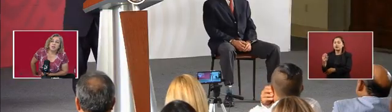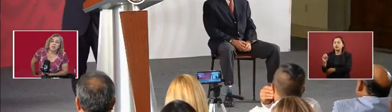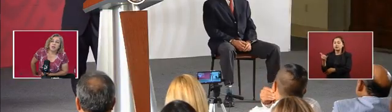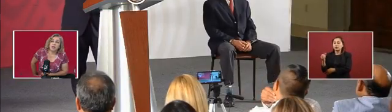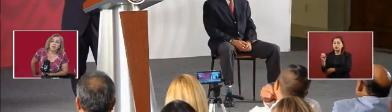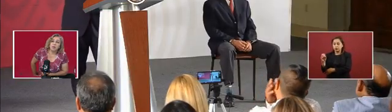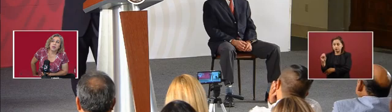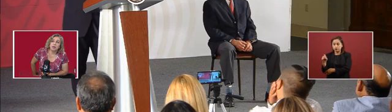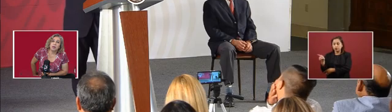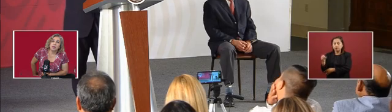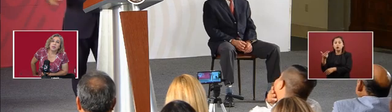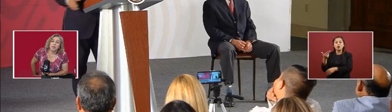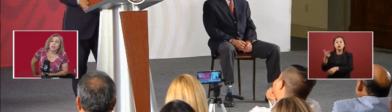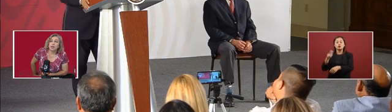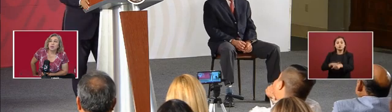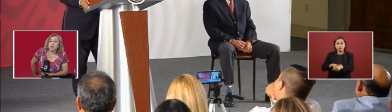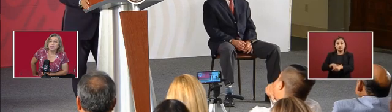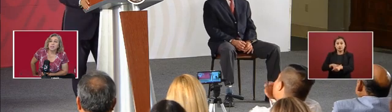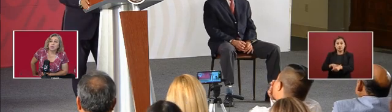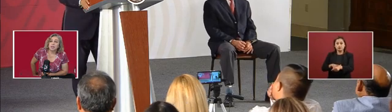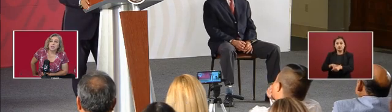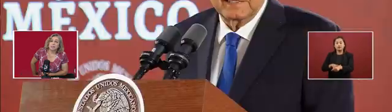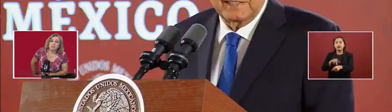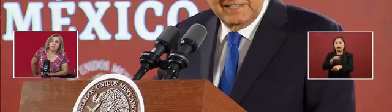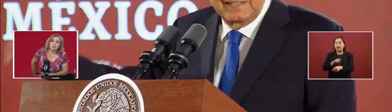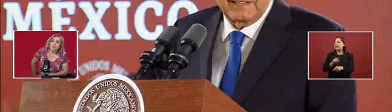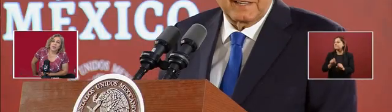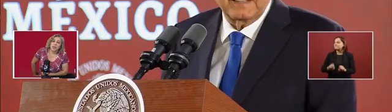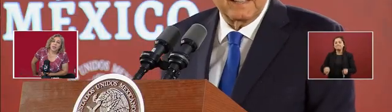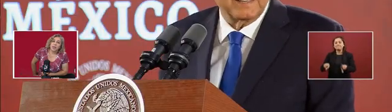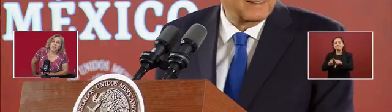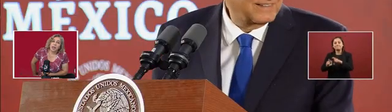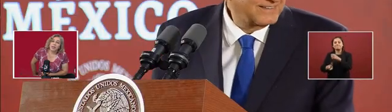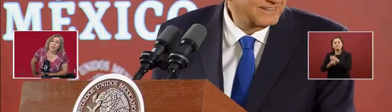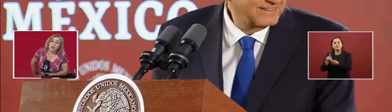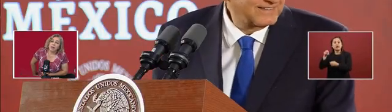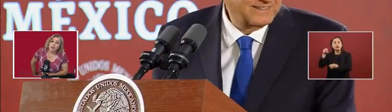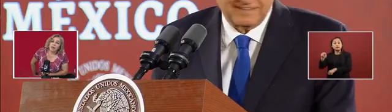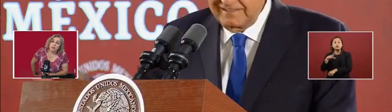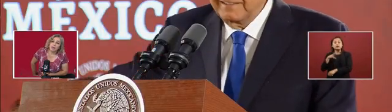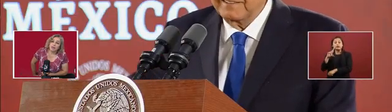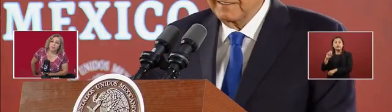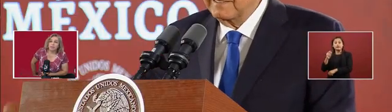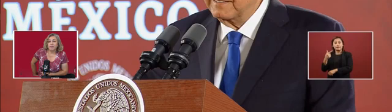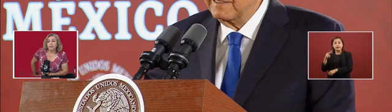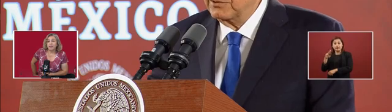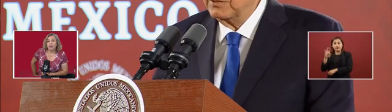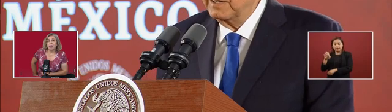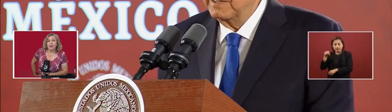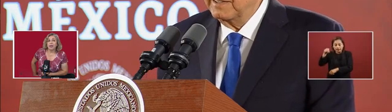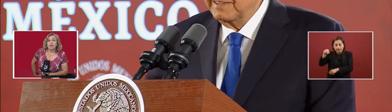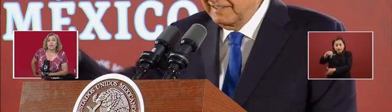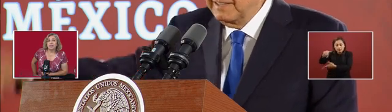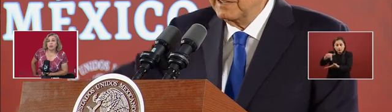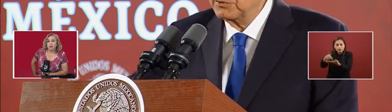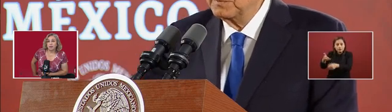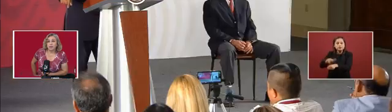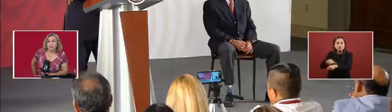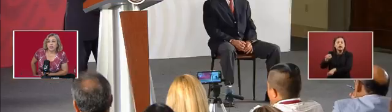any. The 87 schools that are universities that are not working. Is this a representation of a lesson